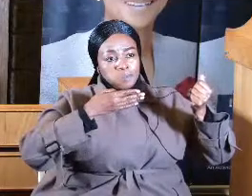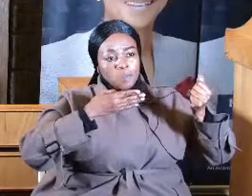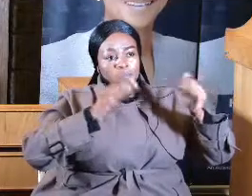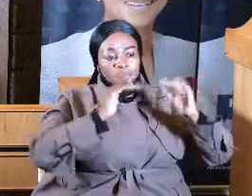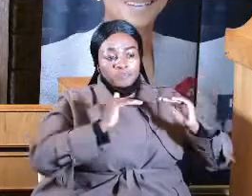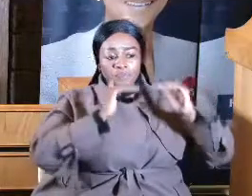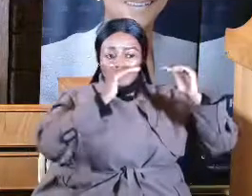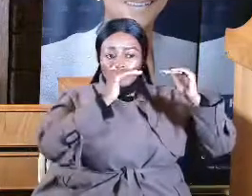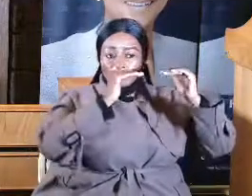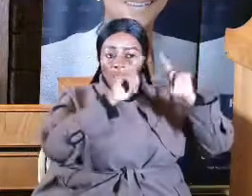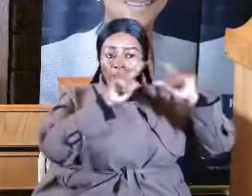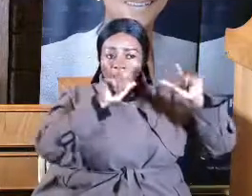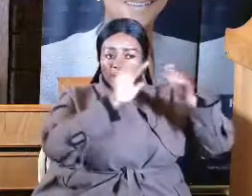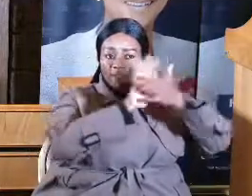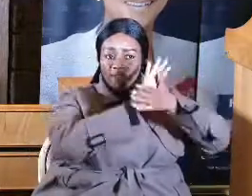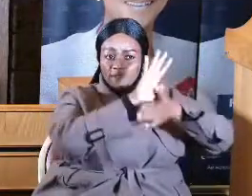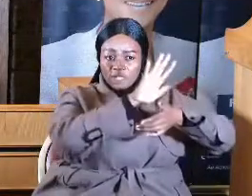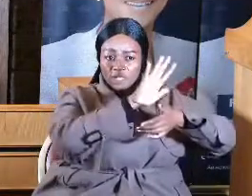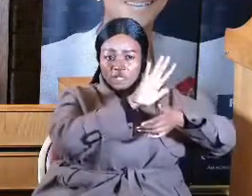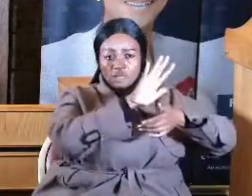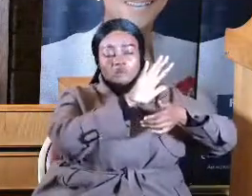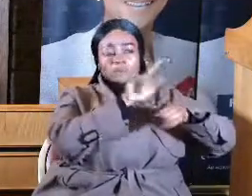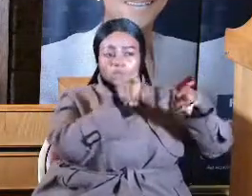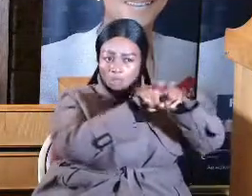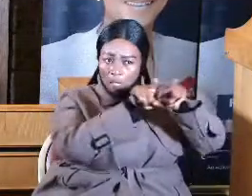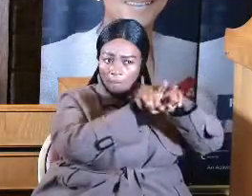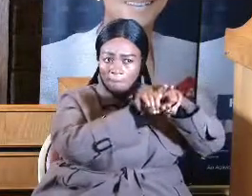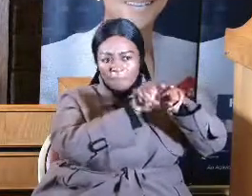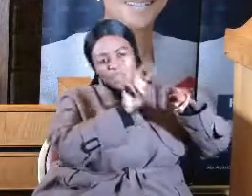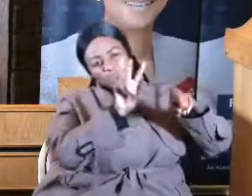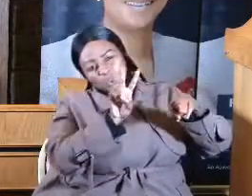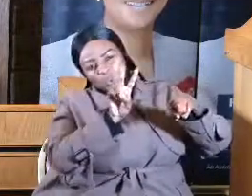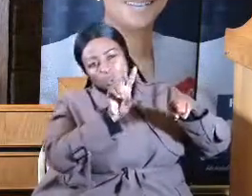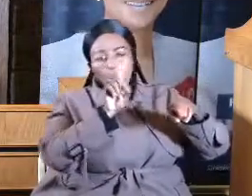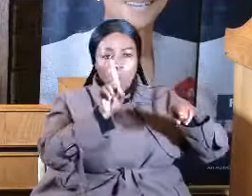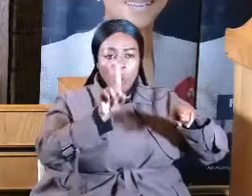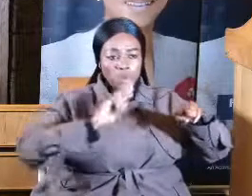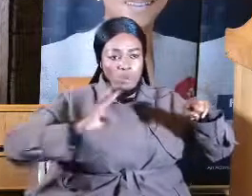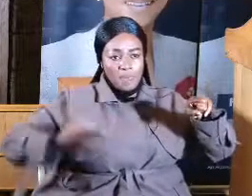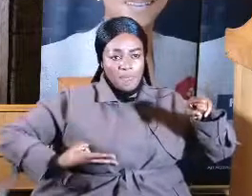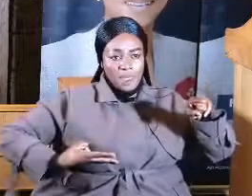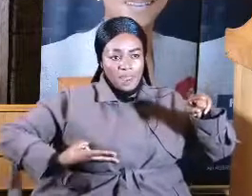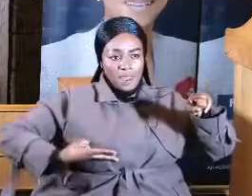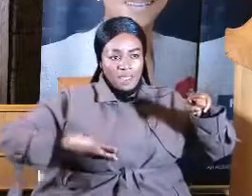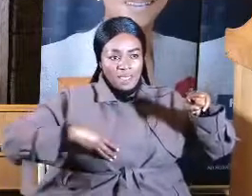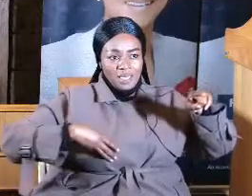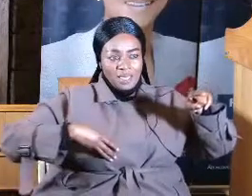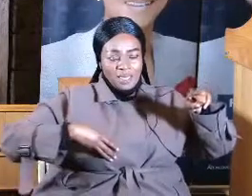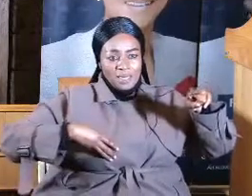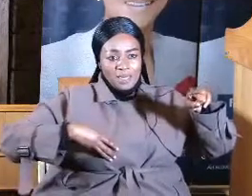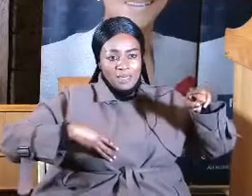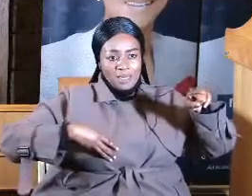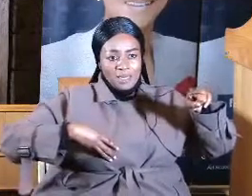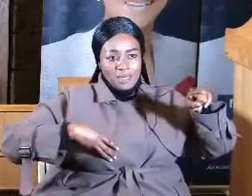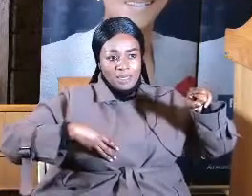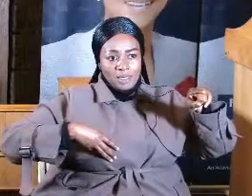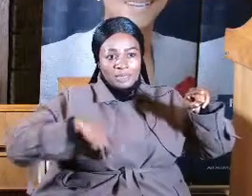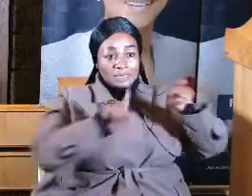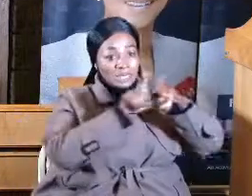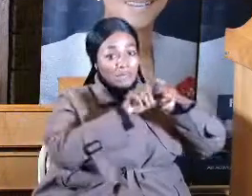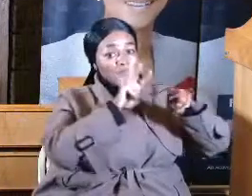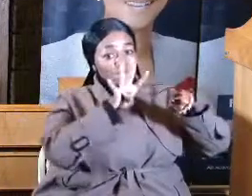Level 15, you'll find that it's also two or one woman, as compared to three or four